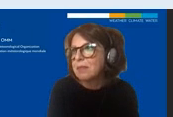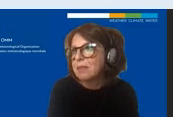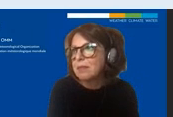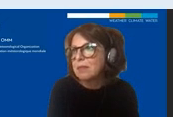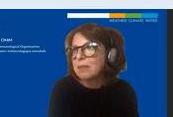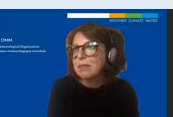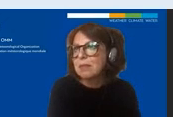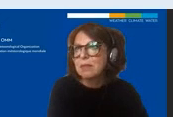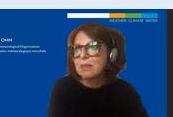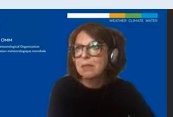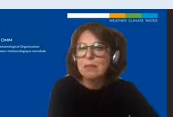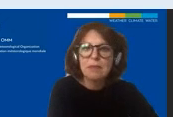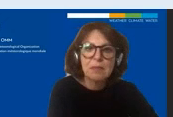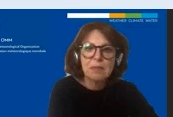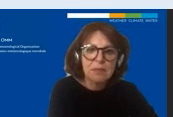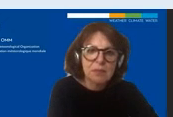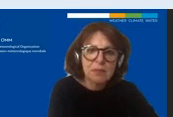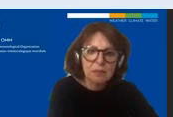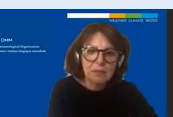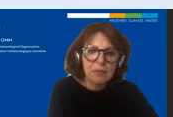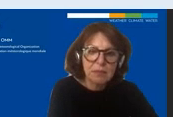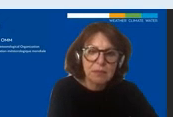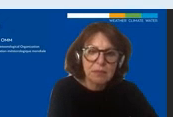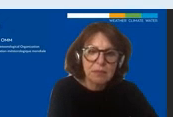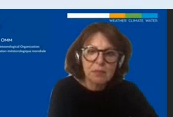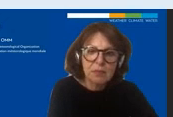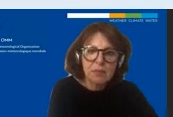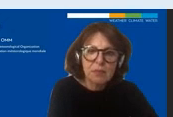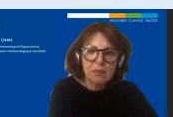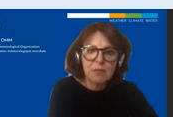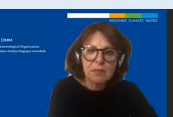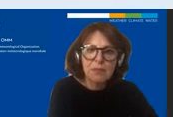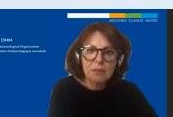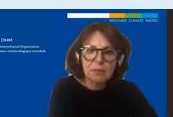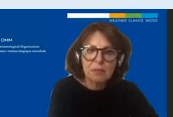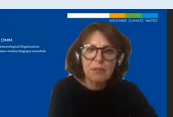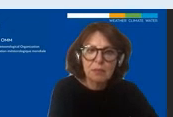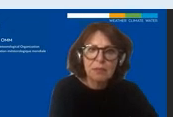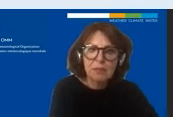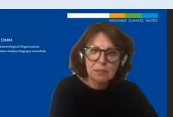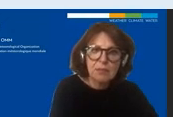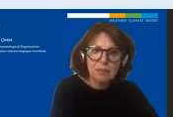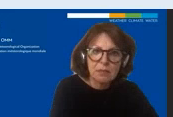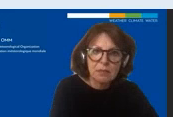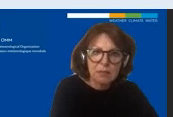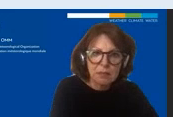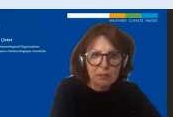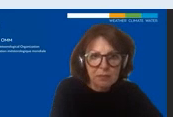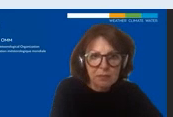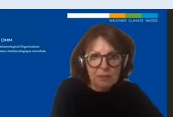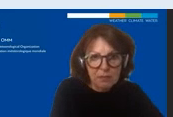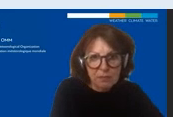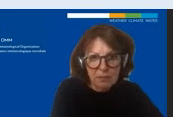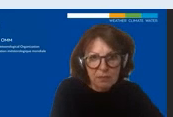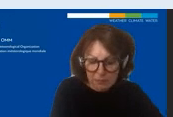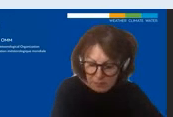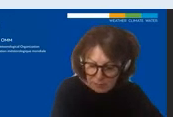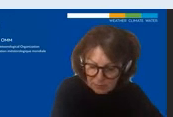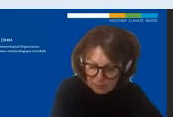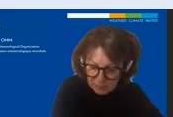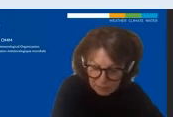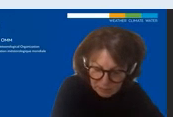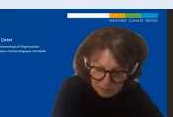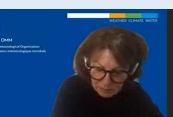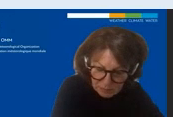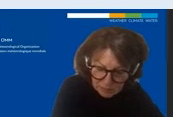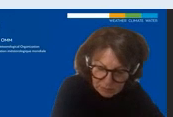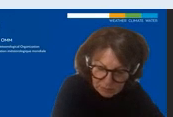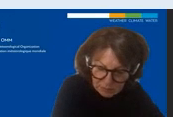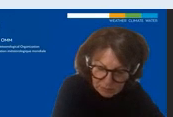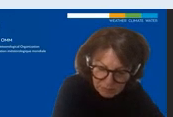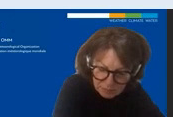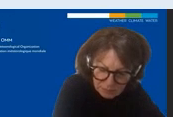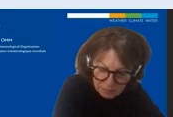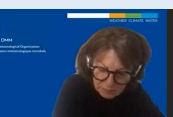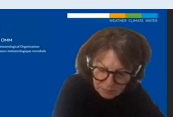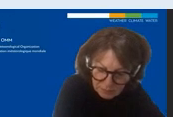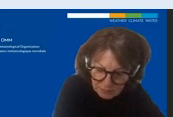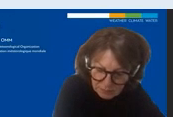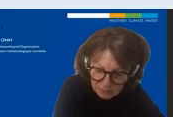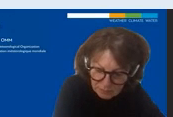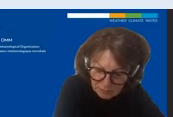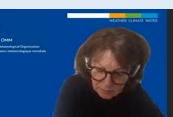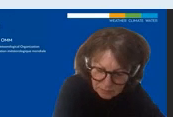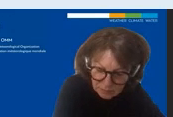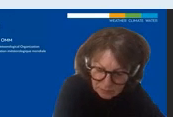undertaking. For example, now we are starting to communicate with municipalities directly, because we know that although we are issuing all these warnings, they